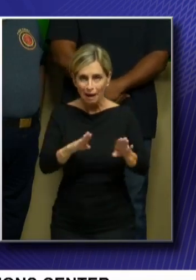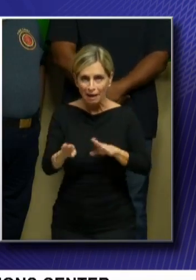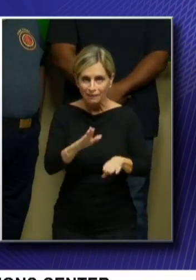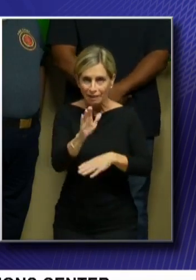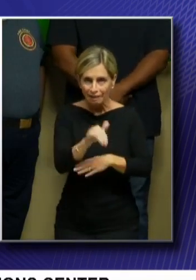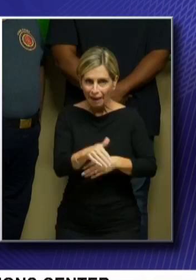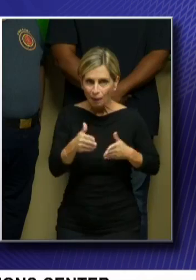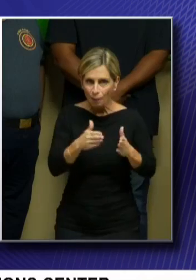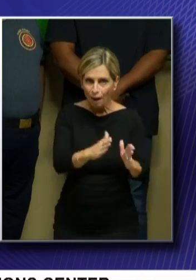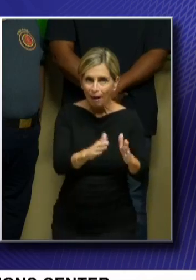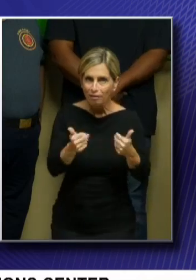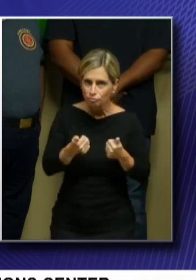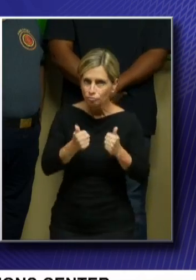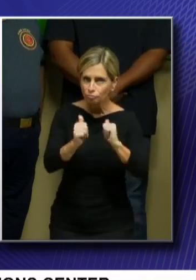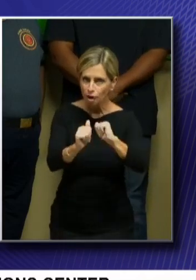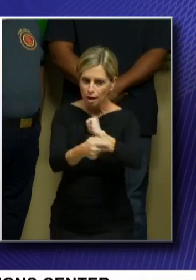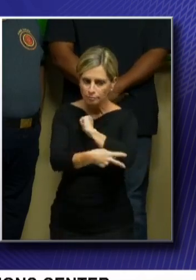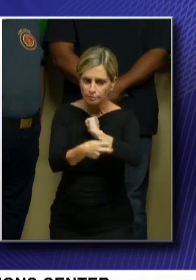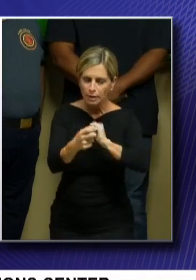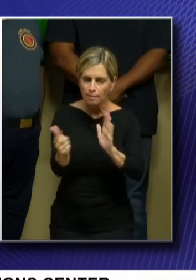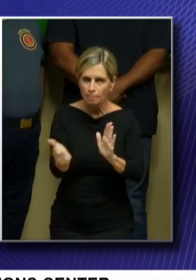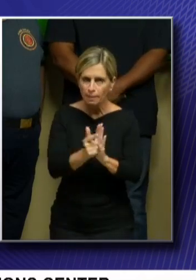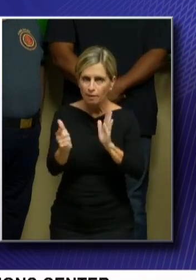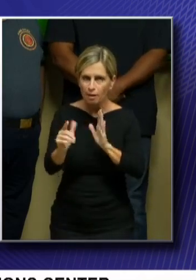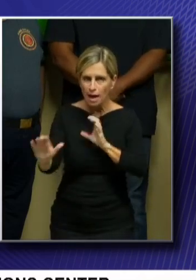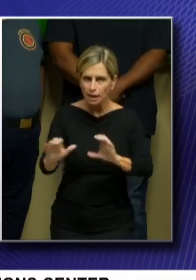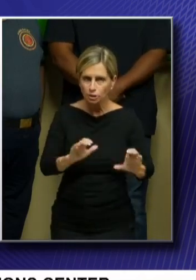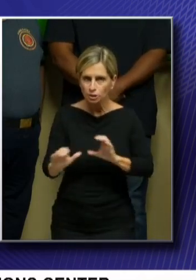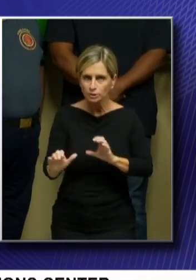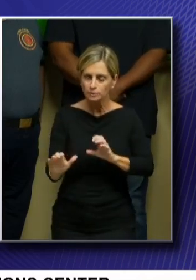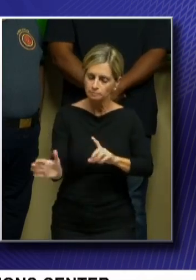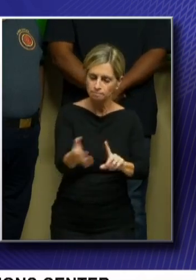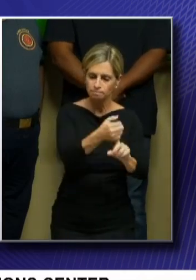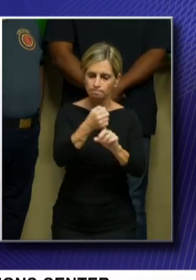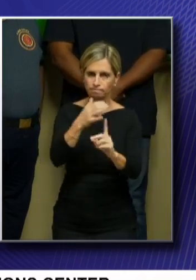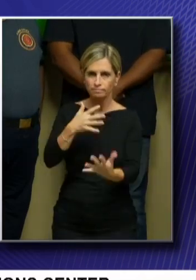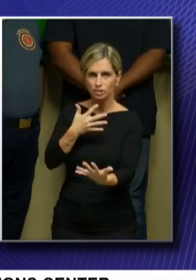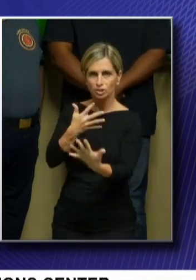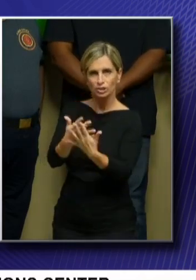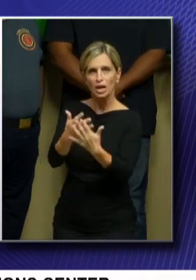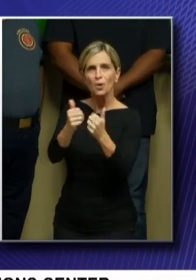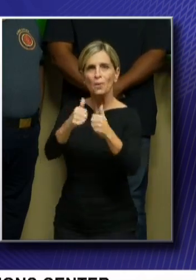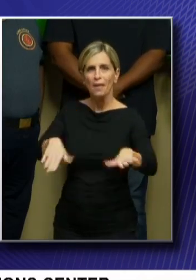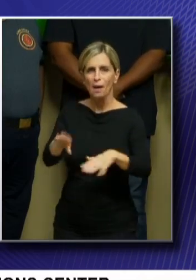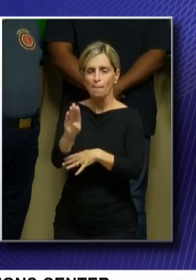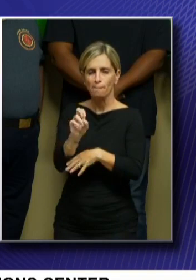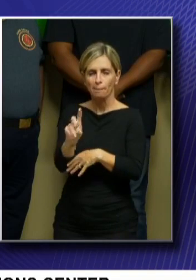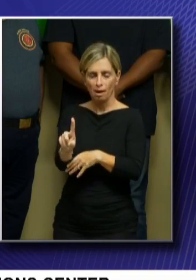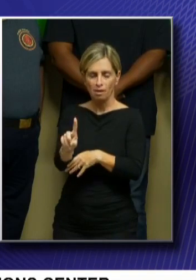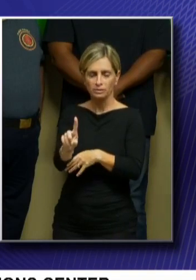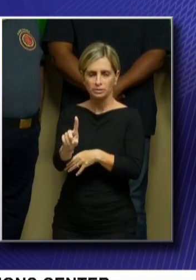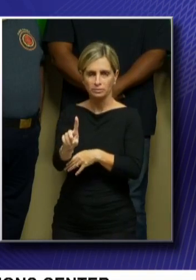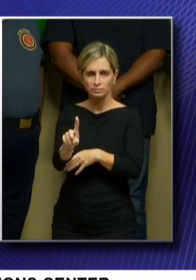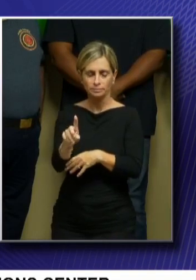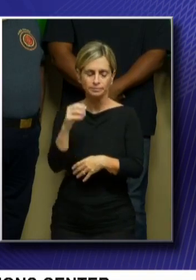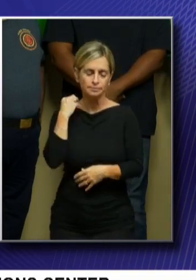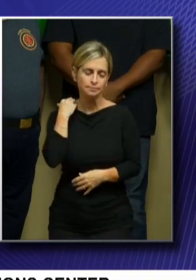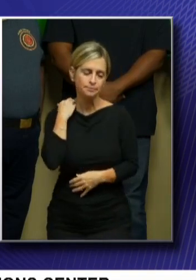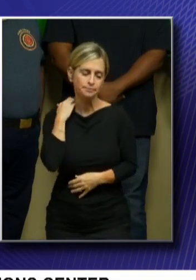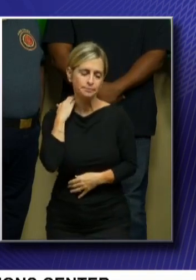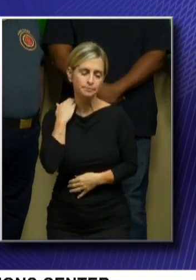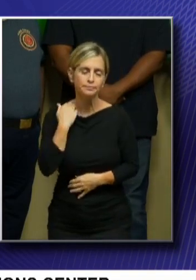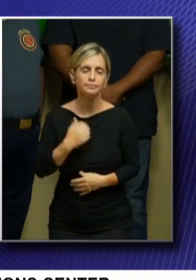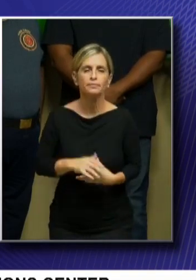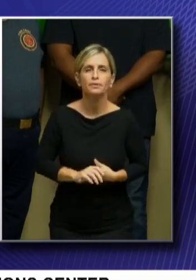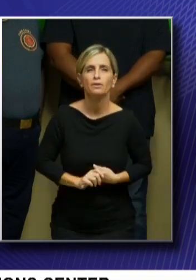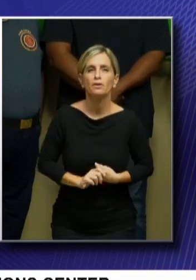This kind of activity will definitely go to jail with no bond until first appearance. In regard to the evacuations,